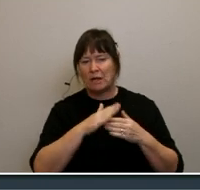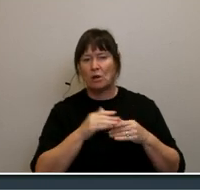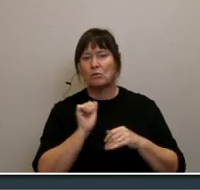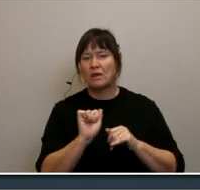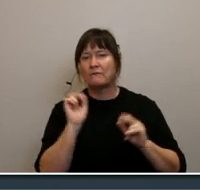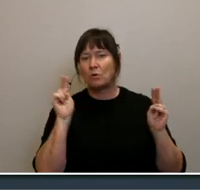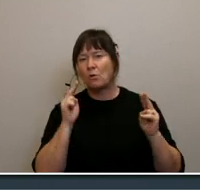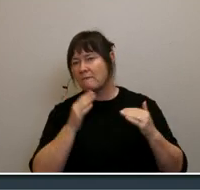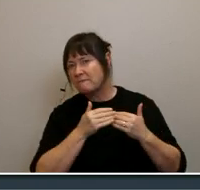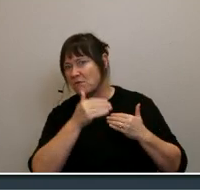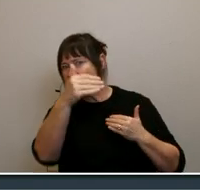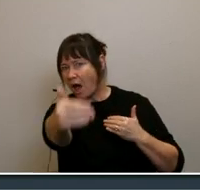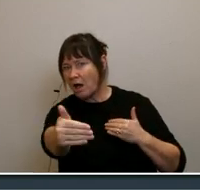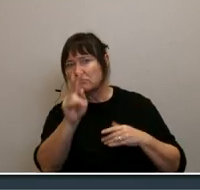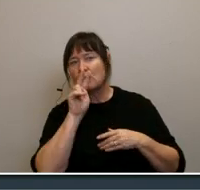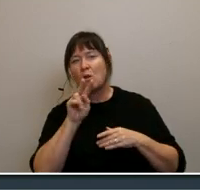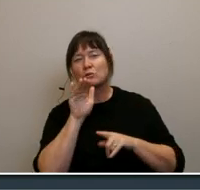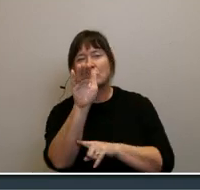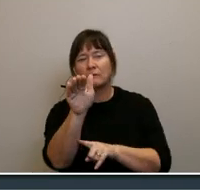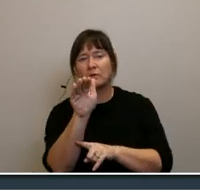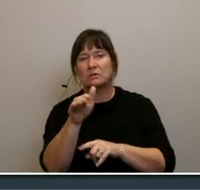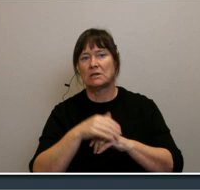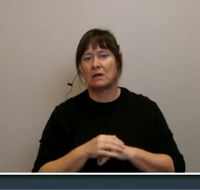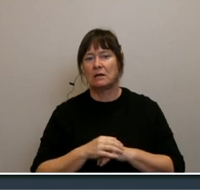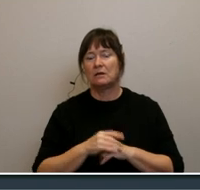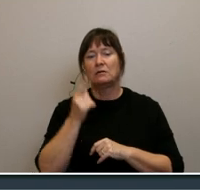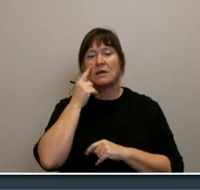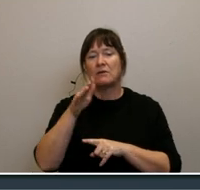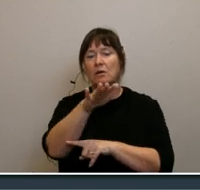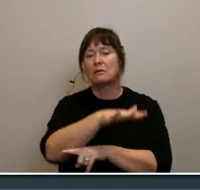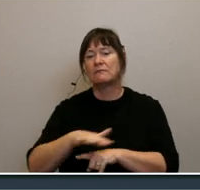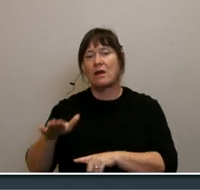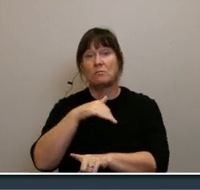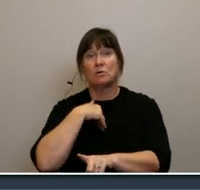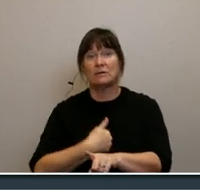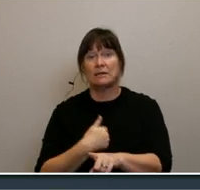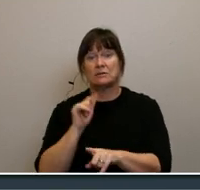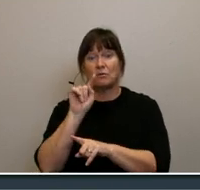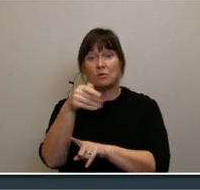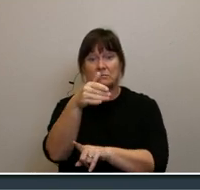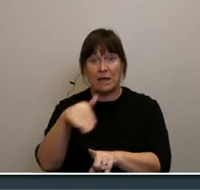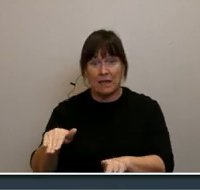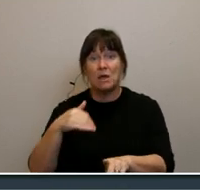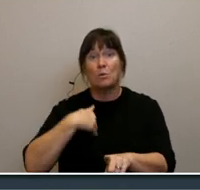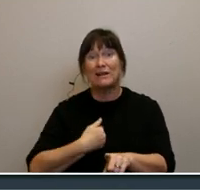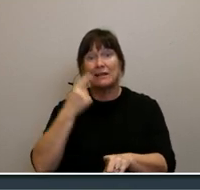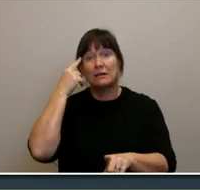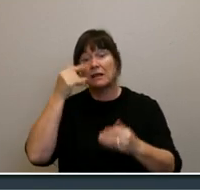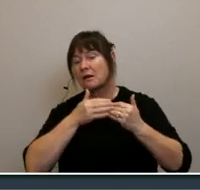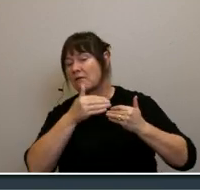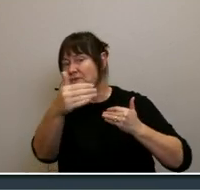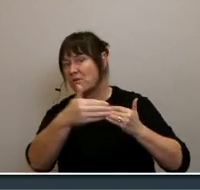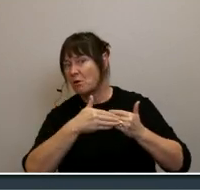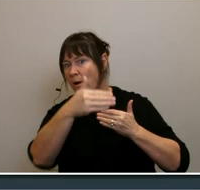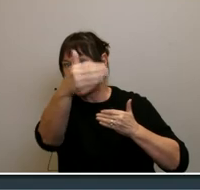view extends much longer than that, and addressing the environmental needs of Hawke's Bay it will require us to think